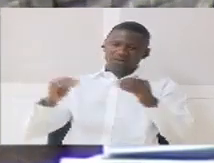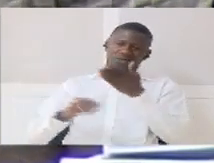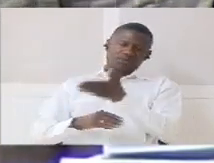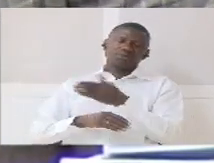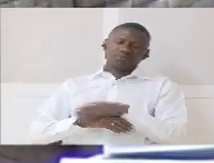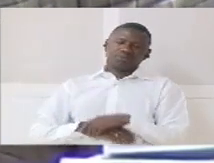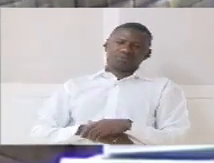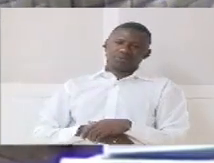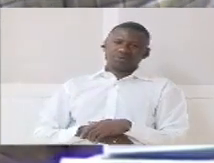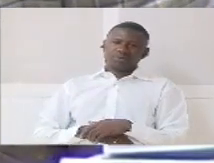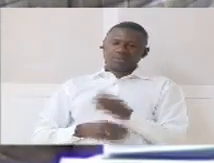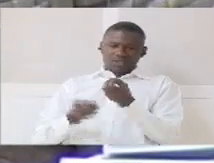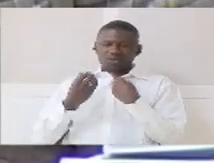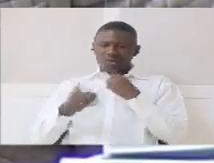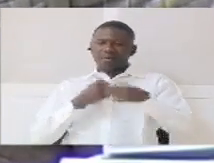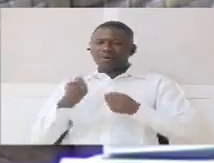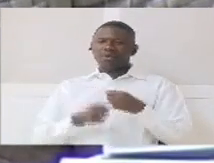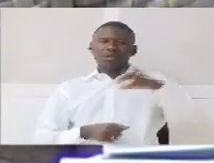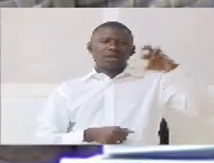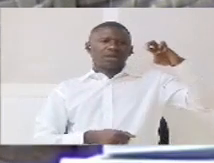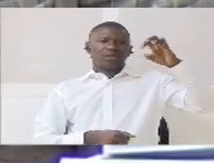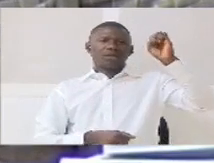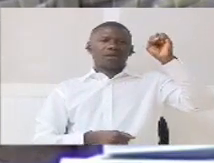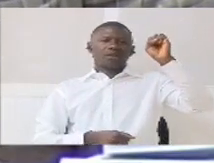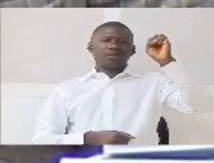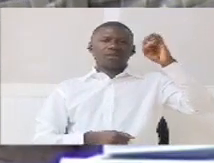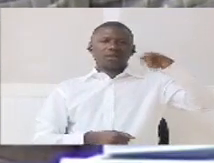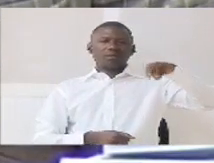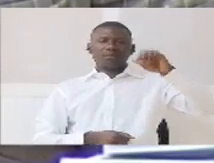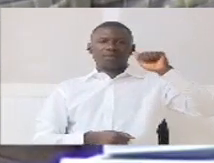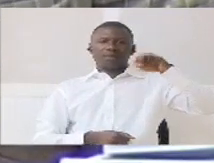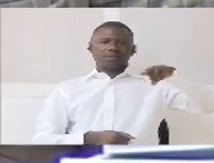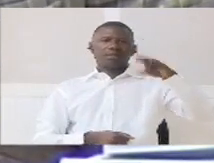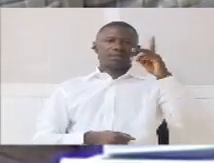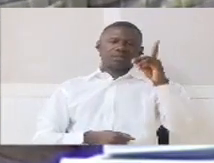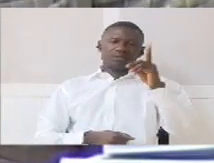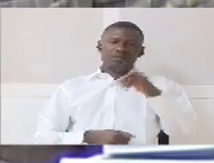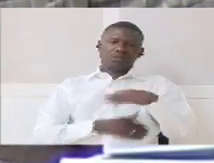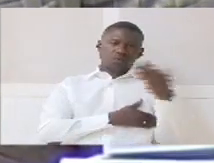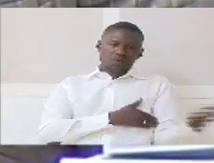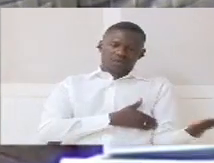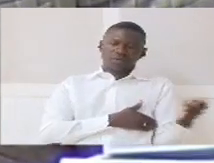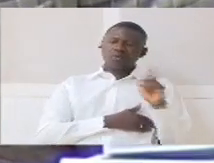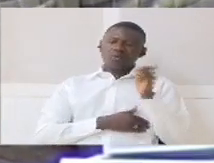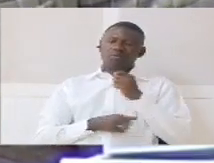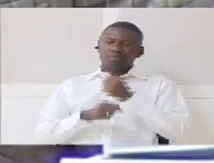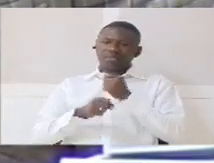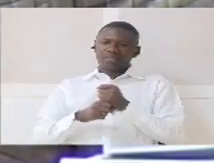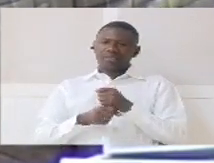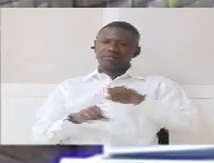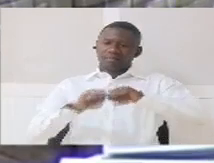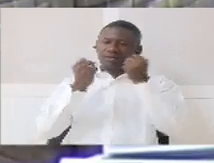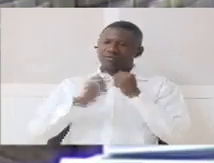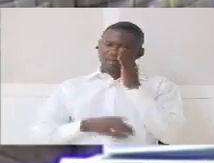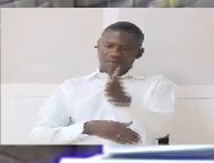the remand wing. What are the conditions that make it a violation of the rights of the